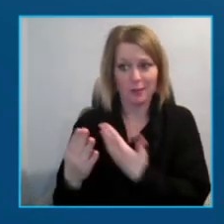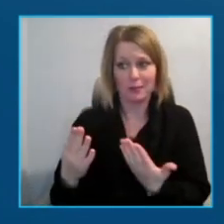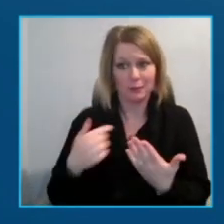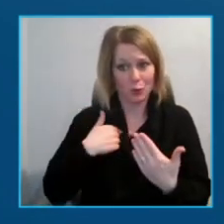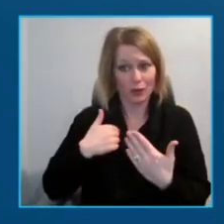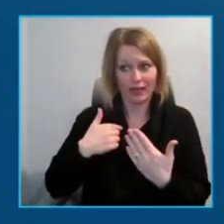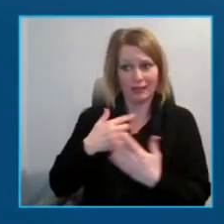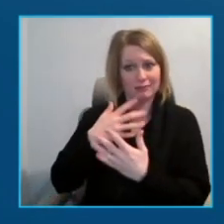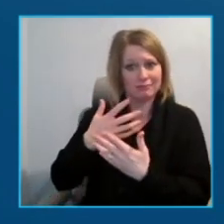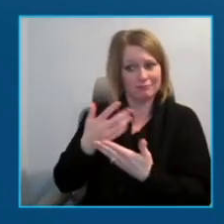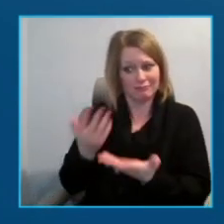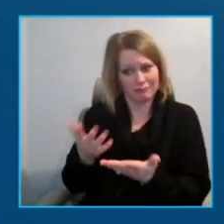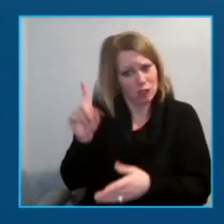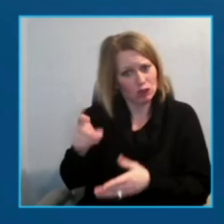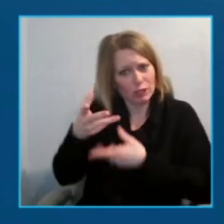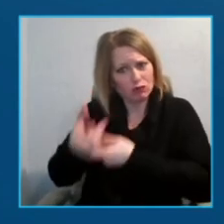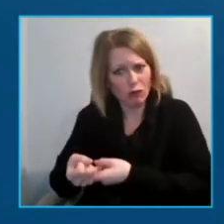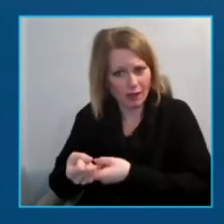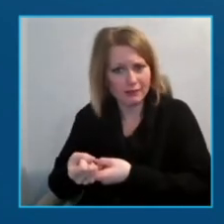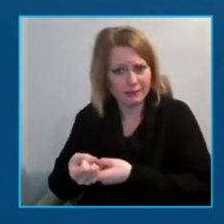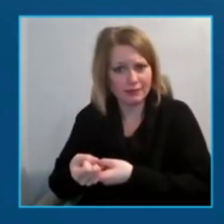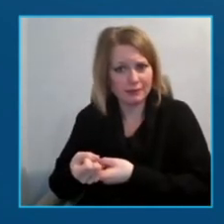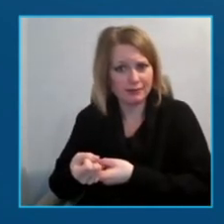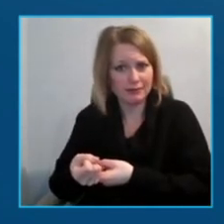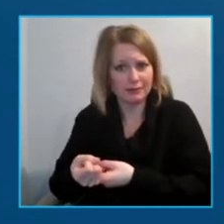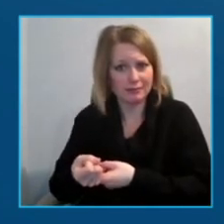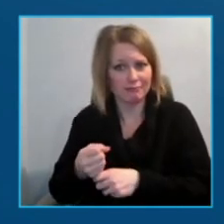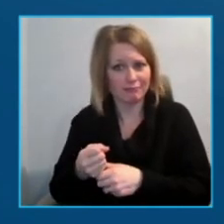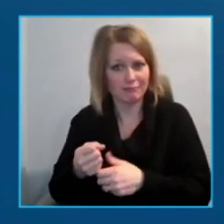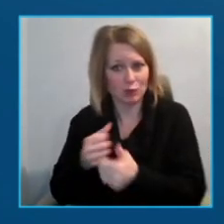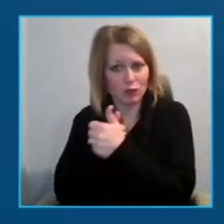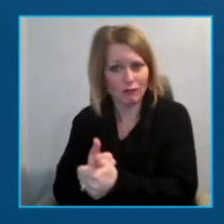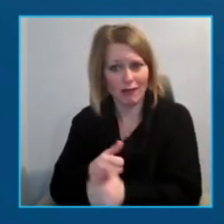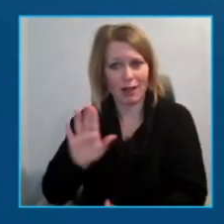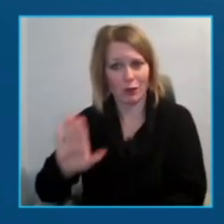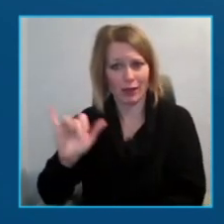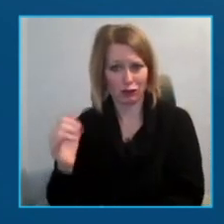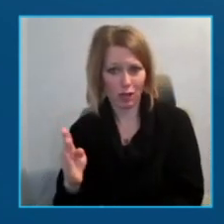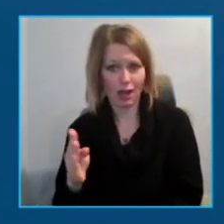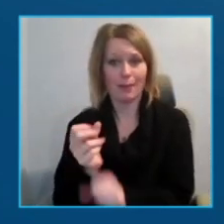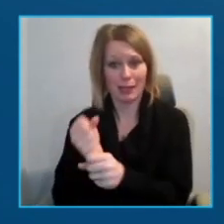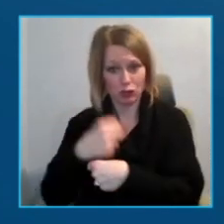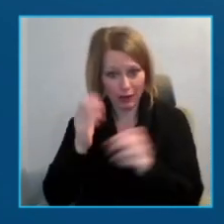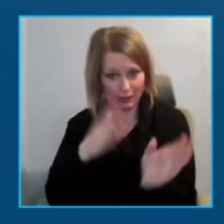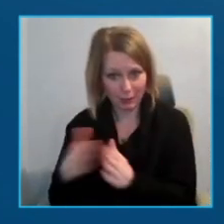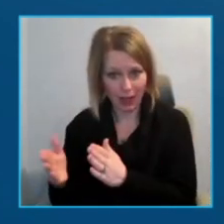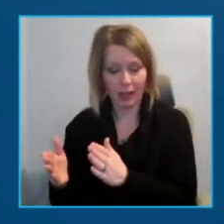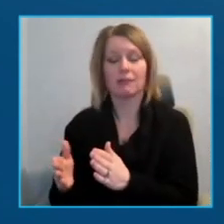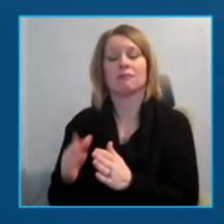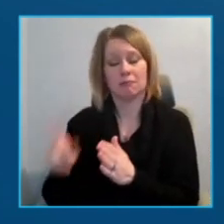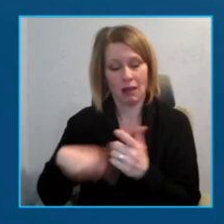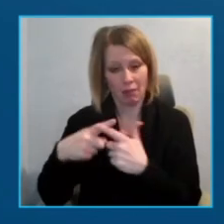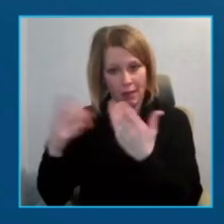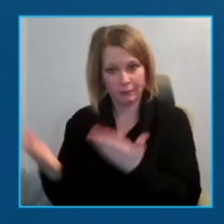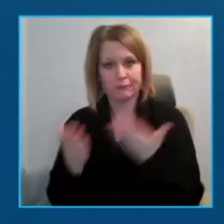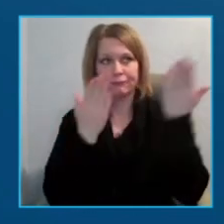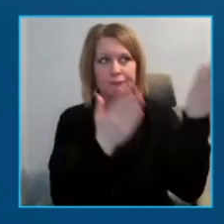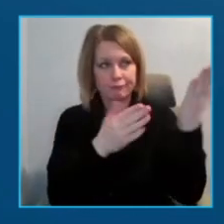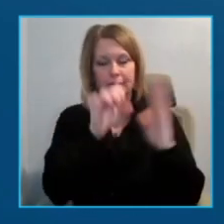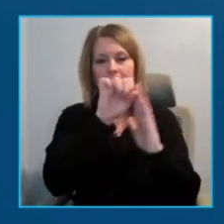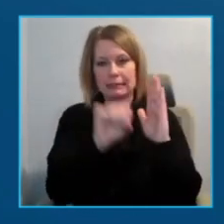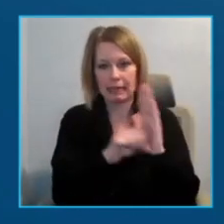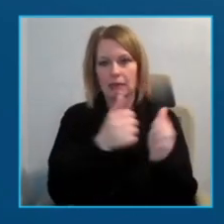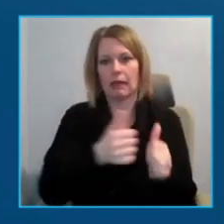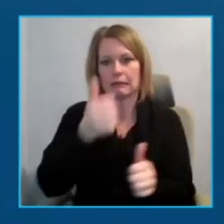I'd like to trust them to do that job and to create that plan, which will then go to the state executive committee for approval. But I